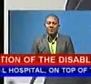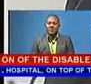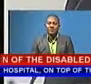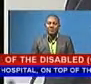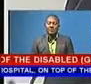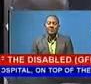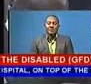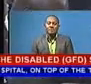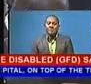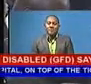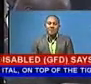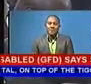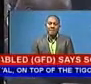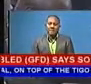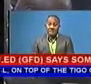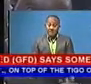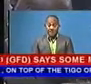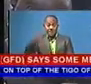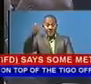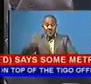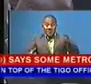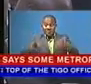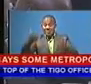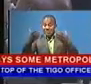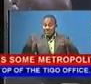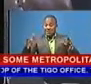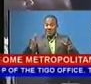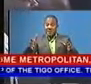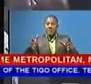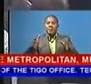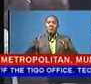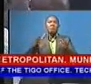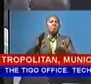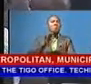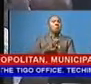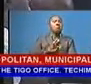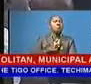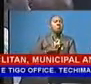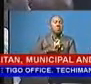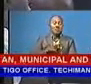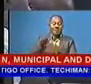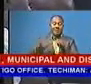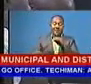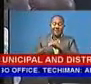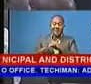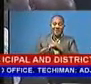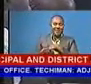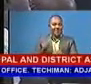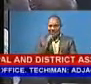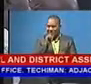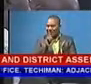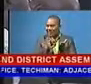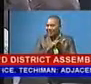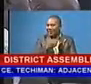Lord, this court has already said that the further better particulars are not evidence, but pleadings.